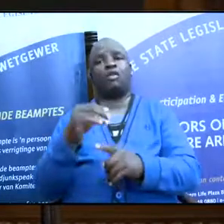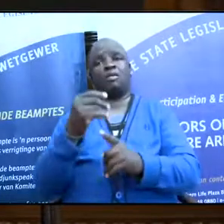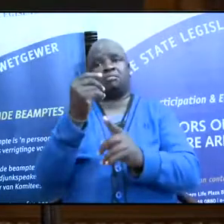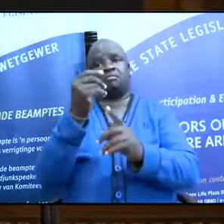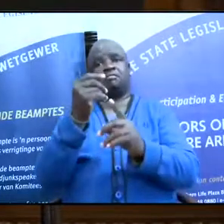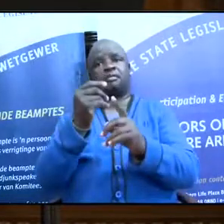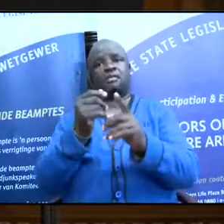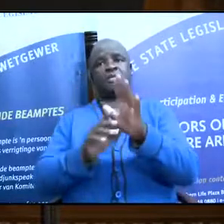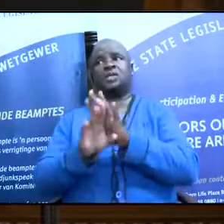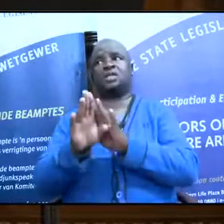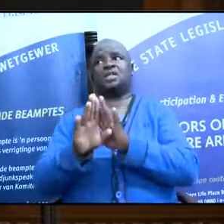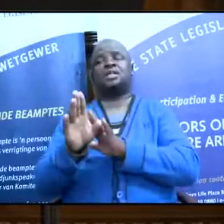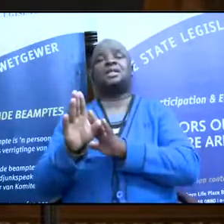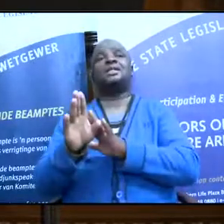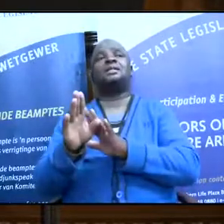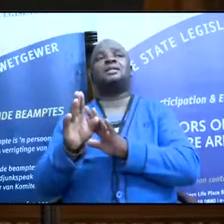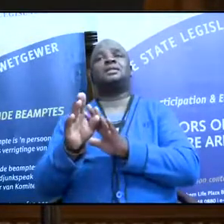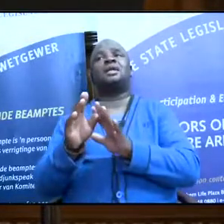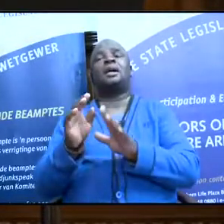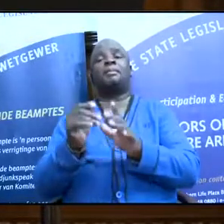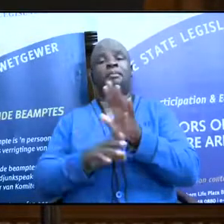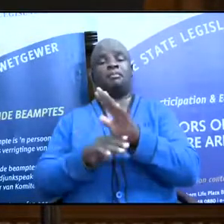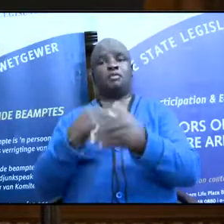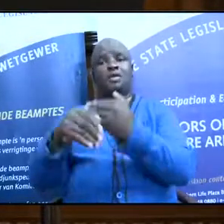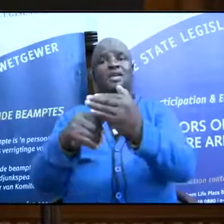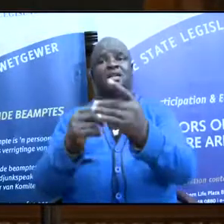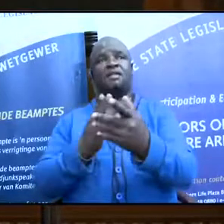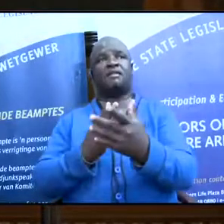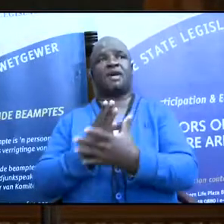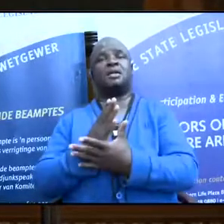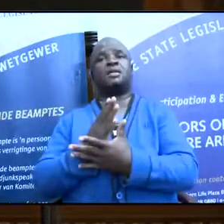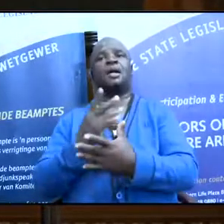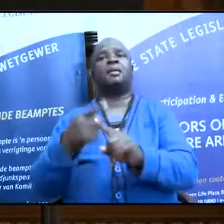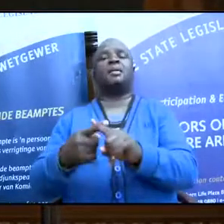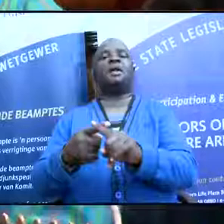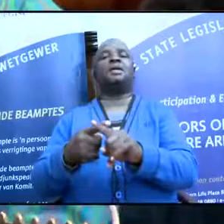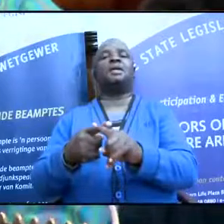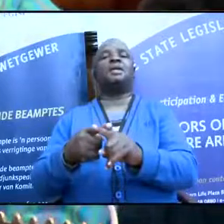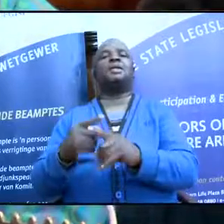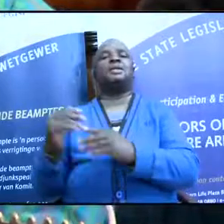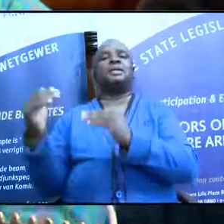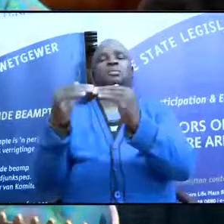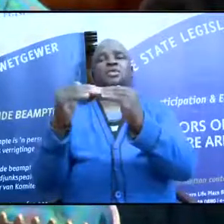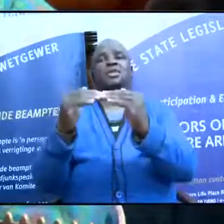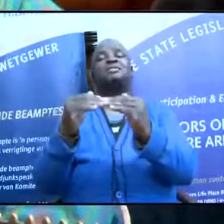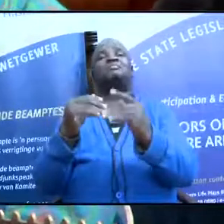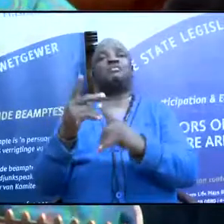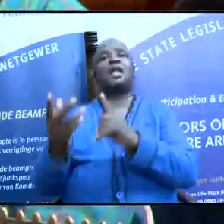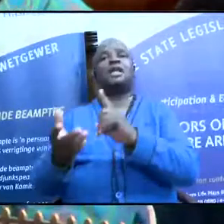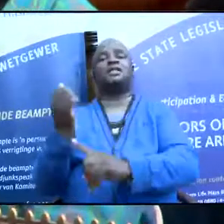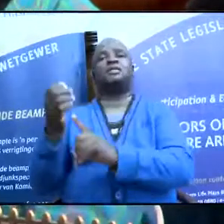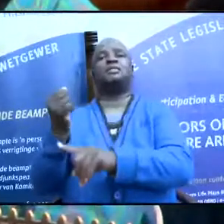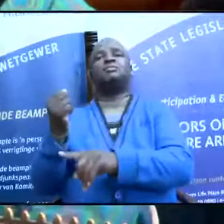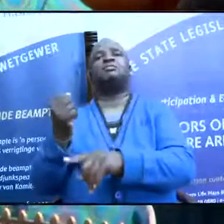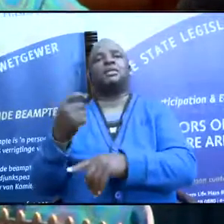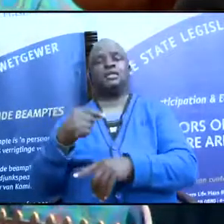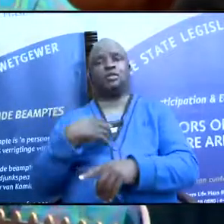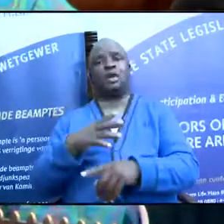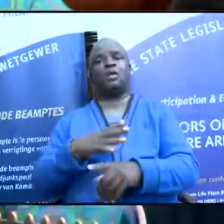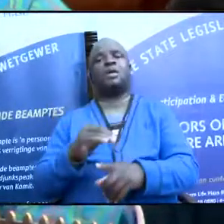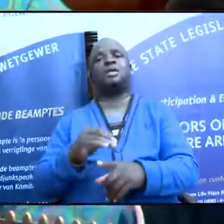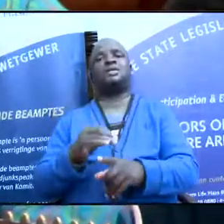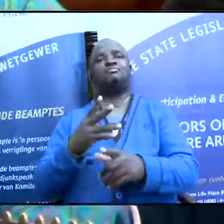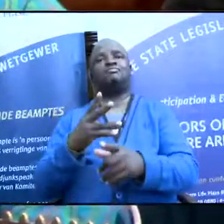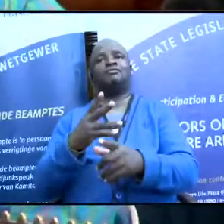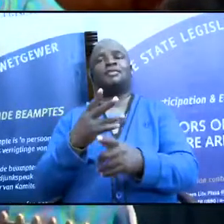rise rather progressive rights and democratic gains we intend to keep the flag